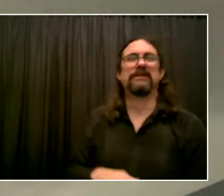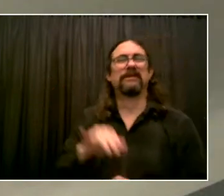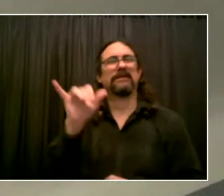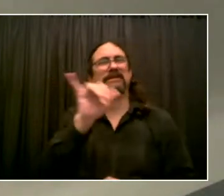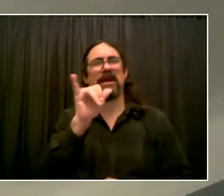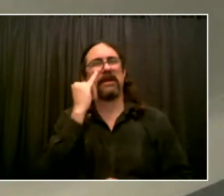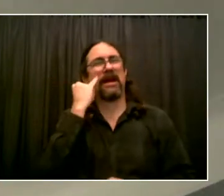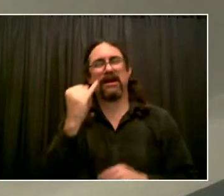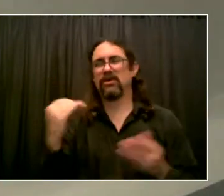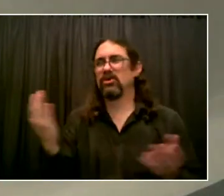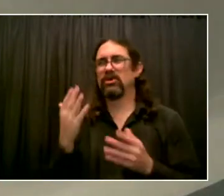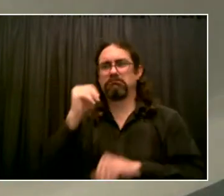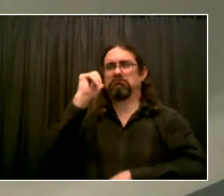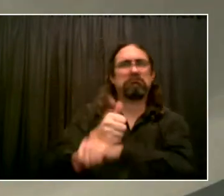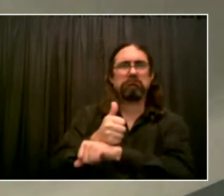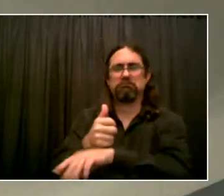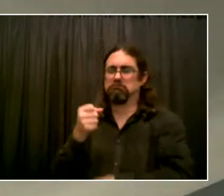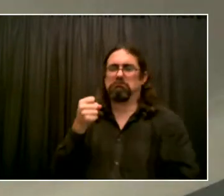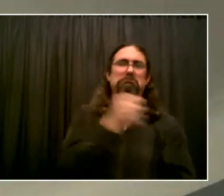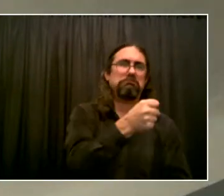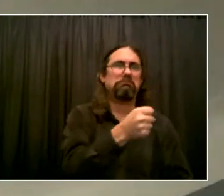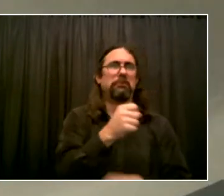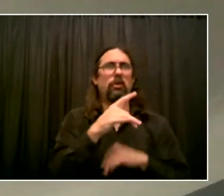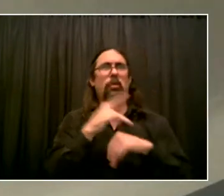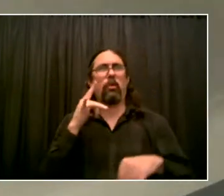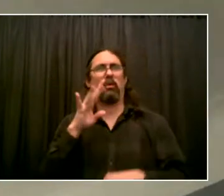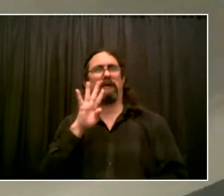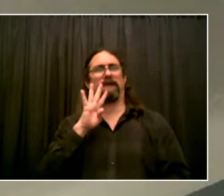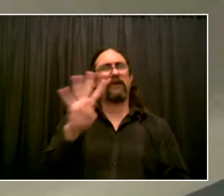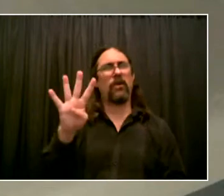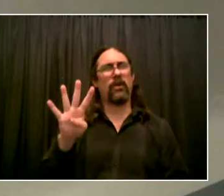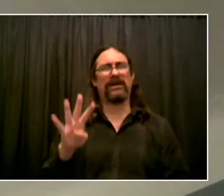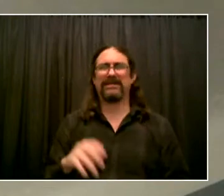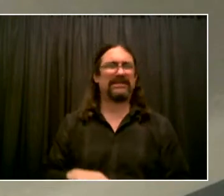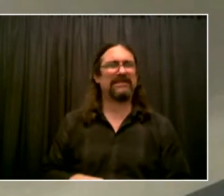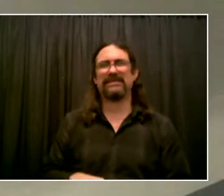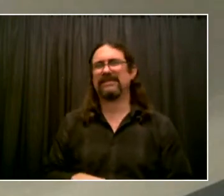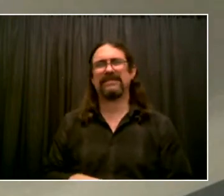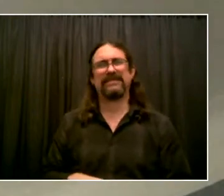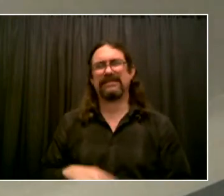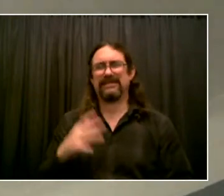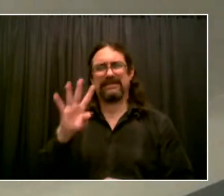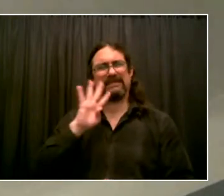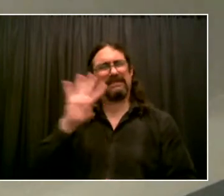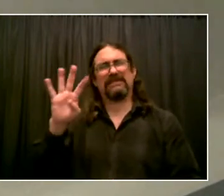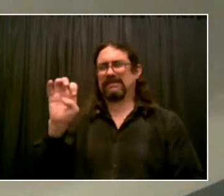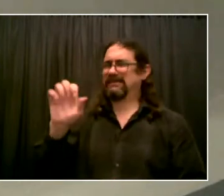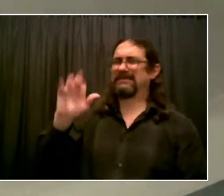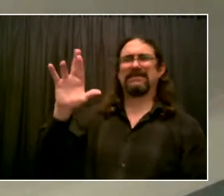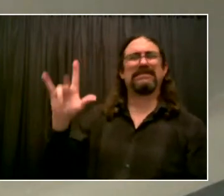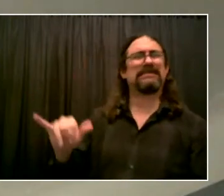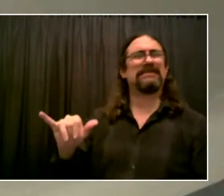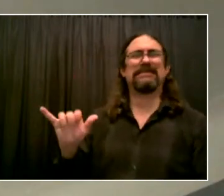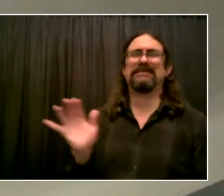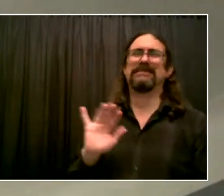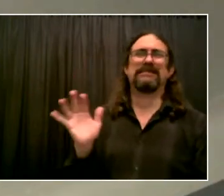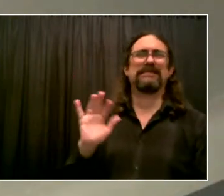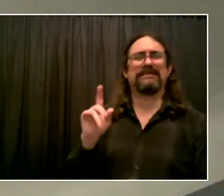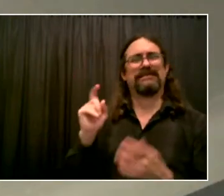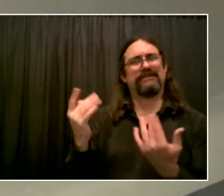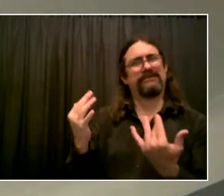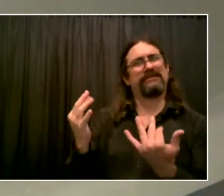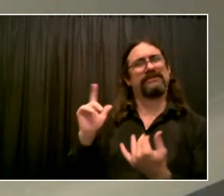just too early. It's too early to test them. What you have done to make changes in